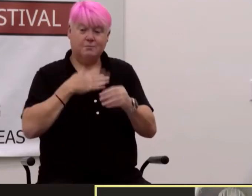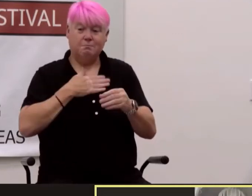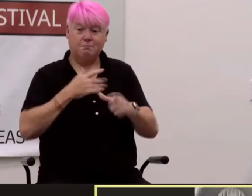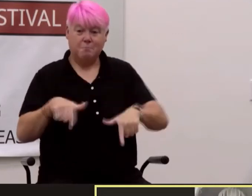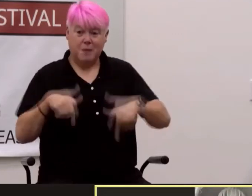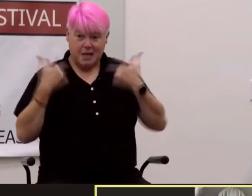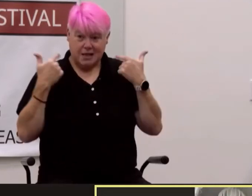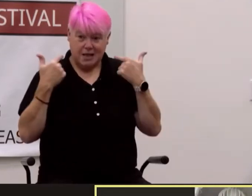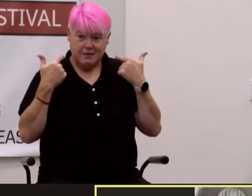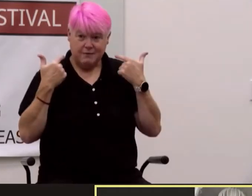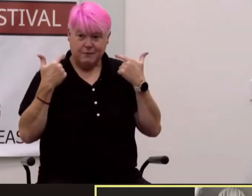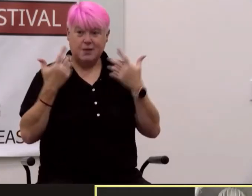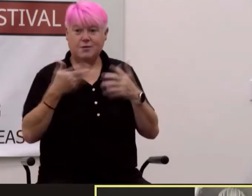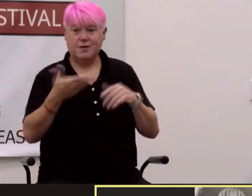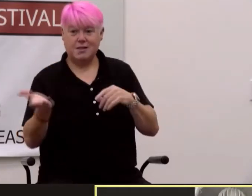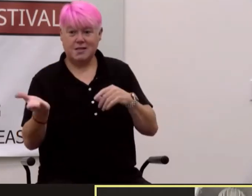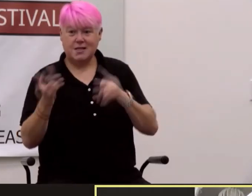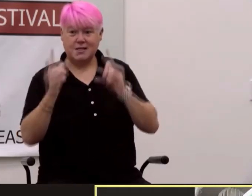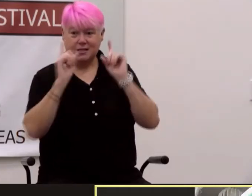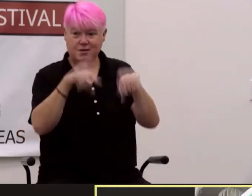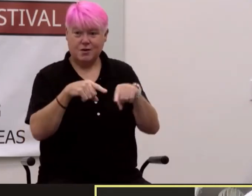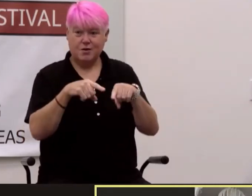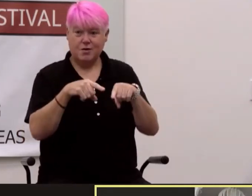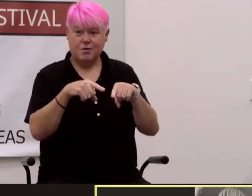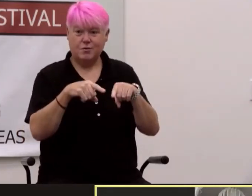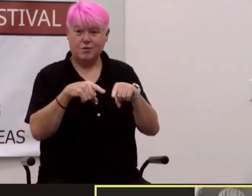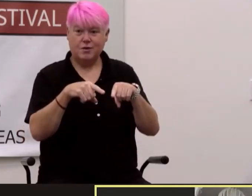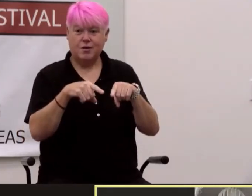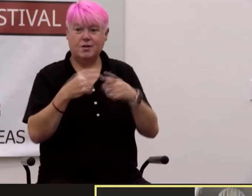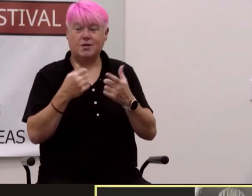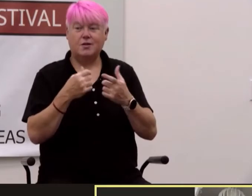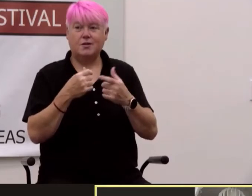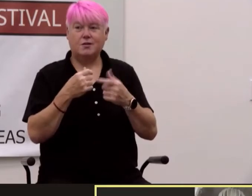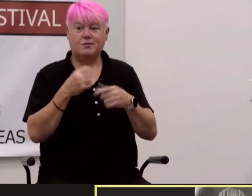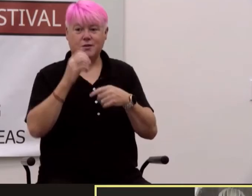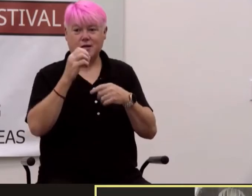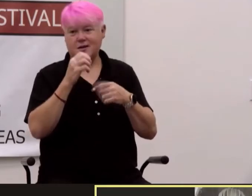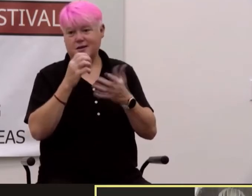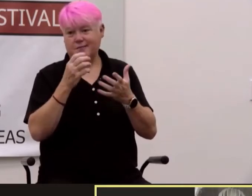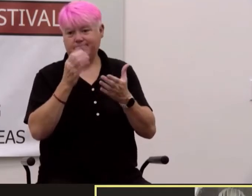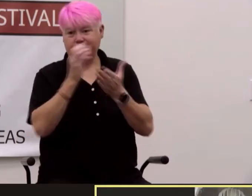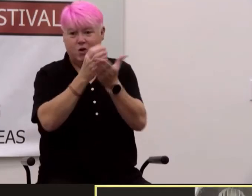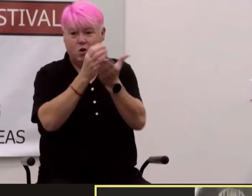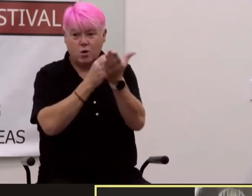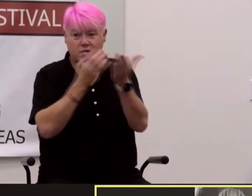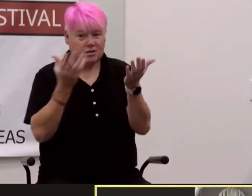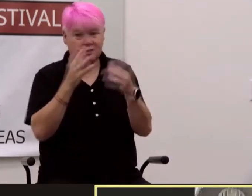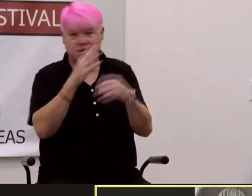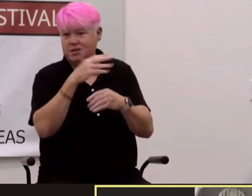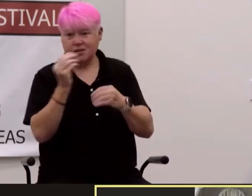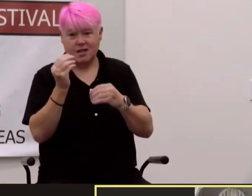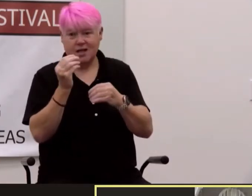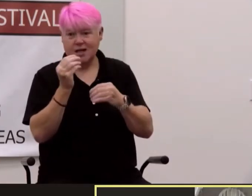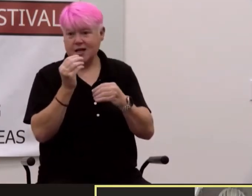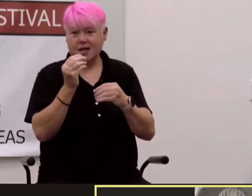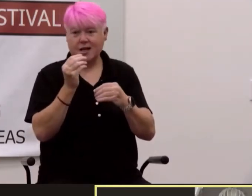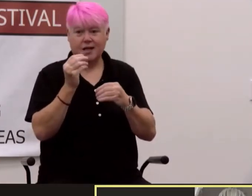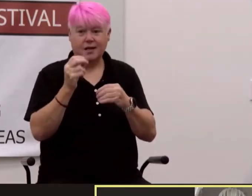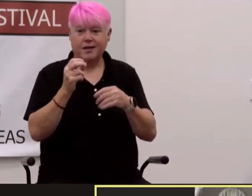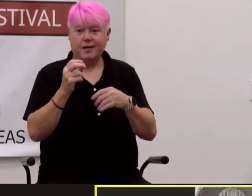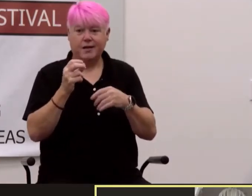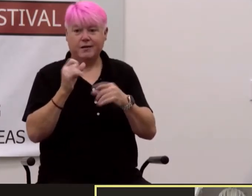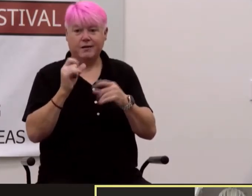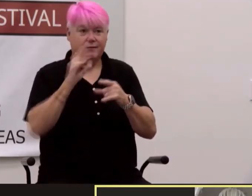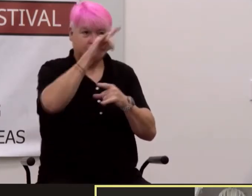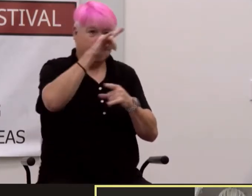these events, you go to these seminars, these long drawn seminars, and